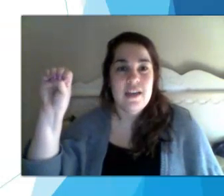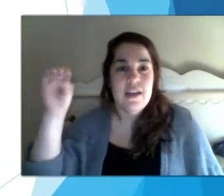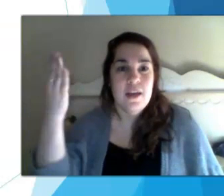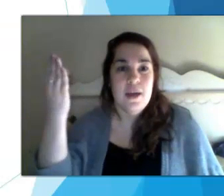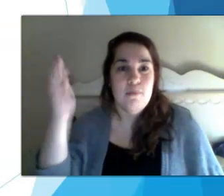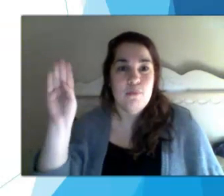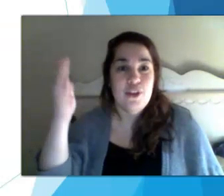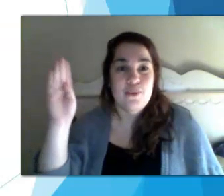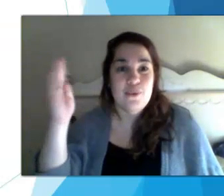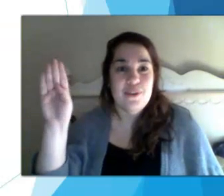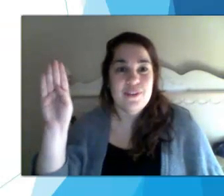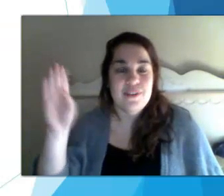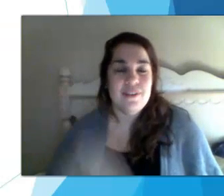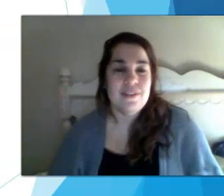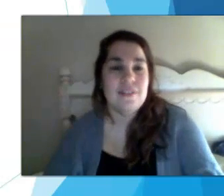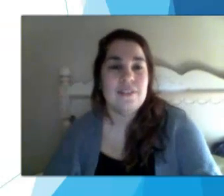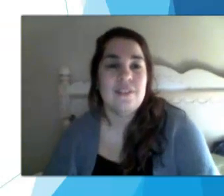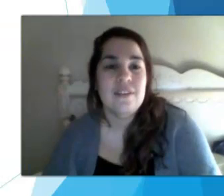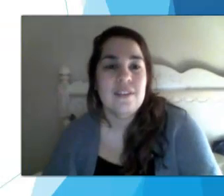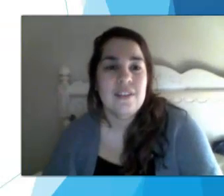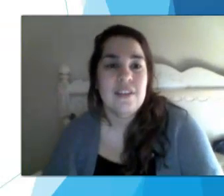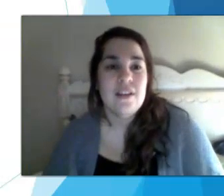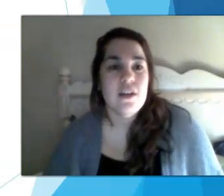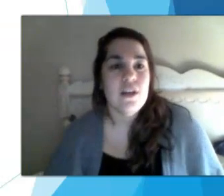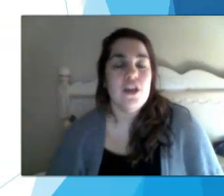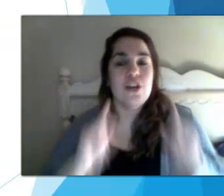B-L-U-E. Blue.